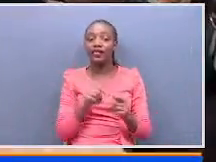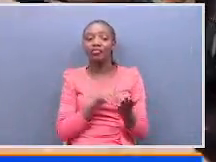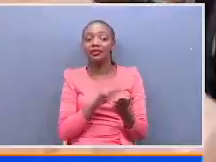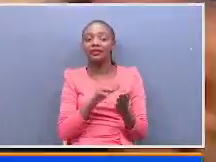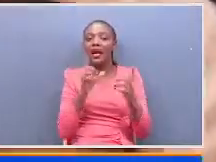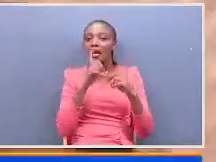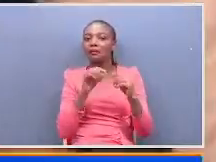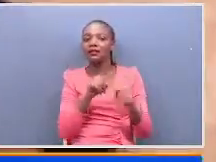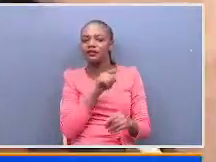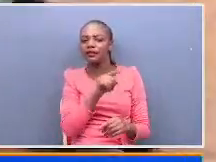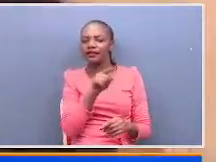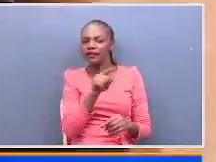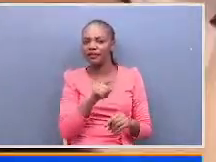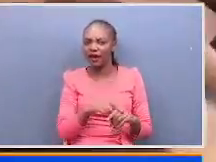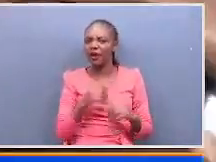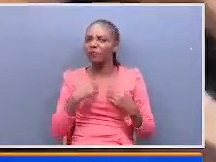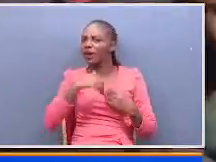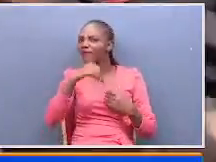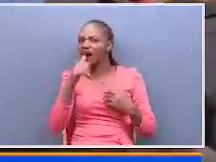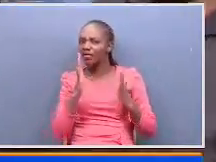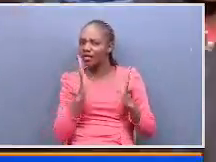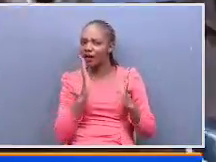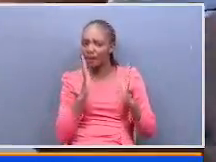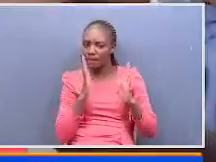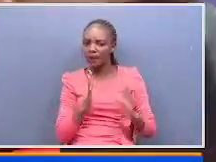mwingine ule mamen.